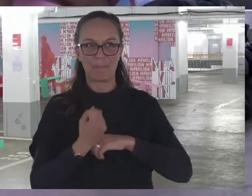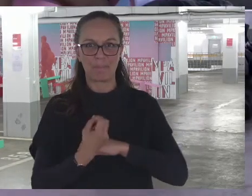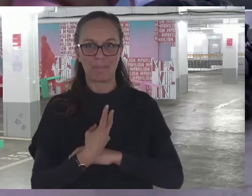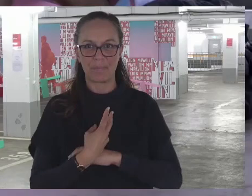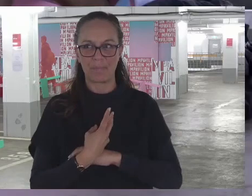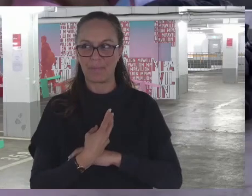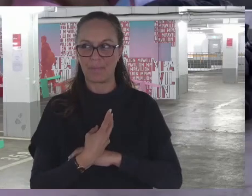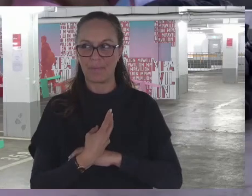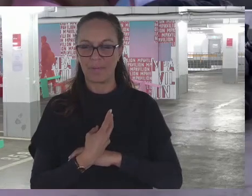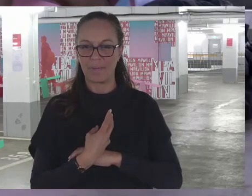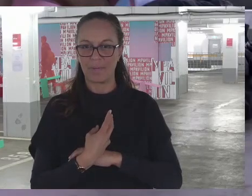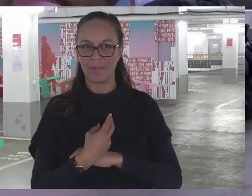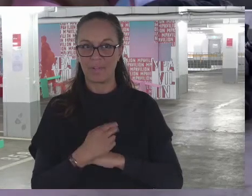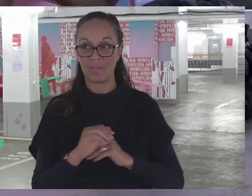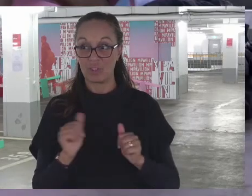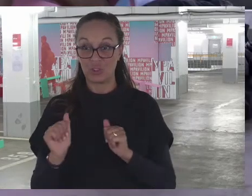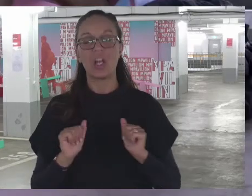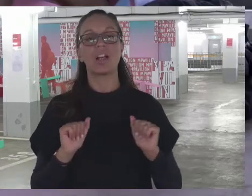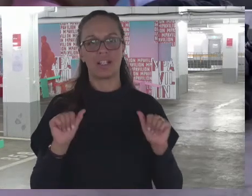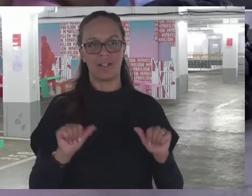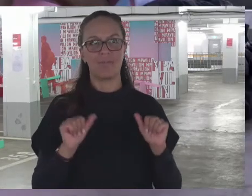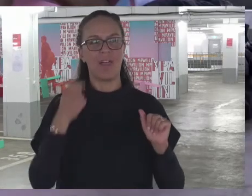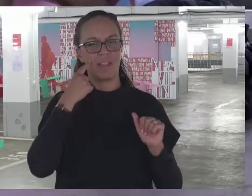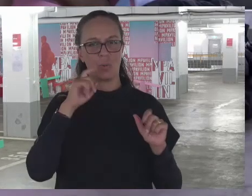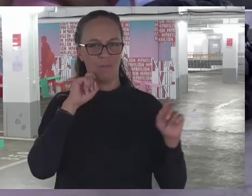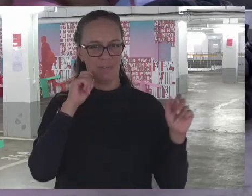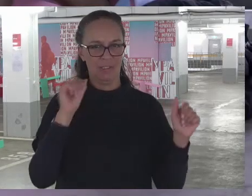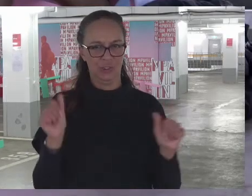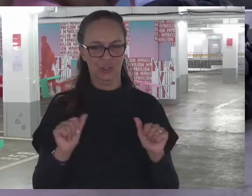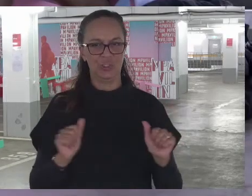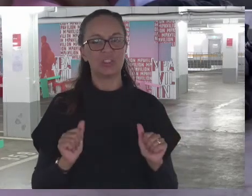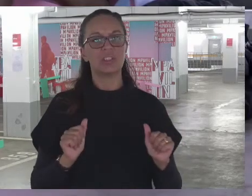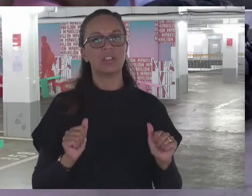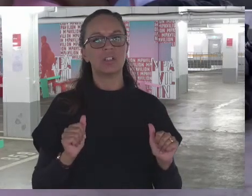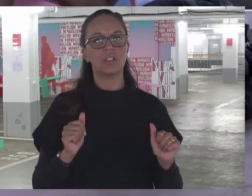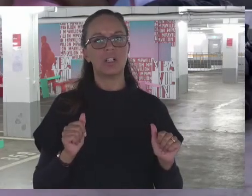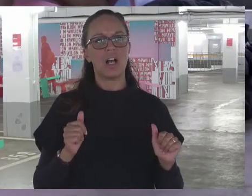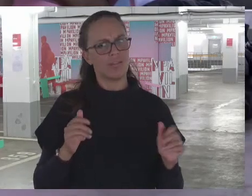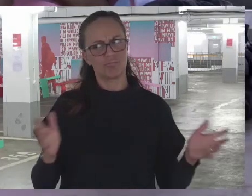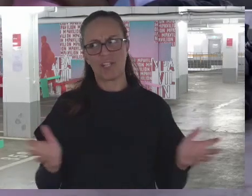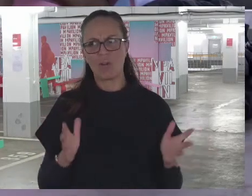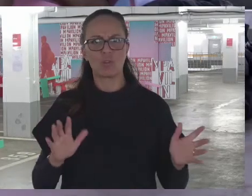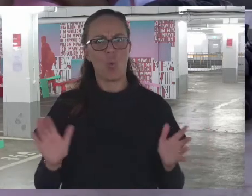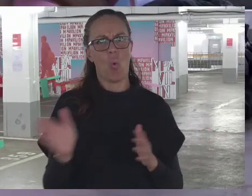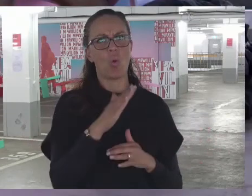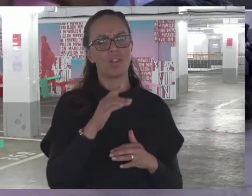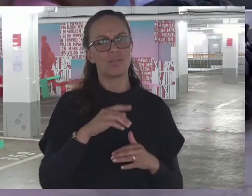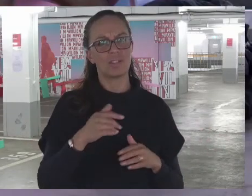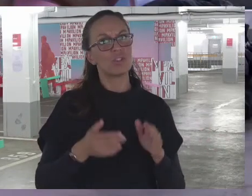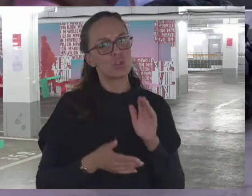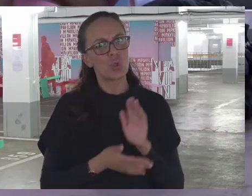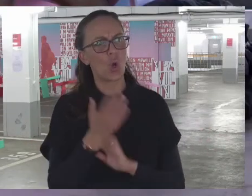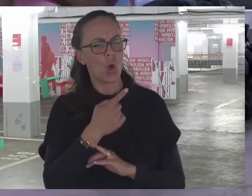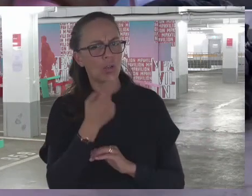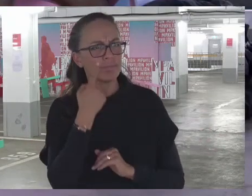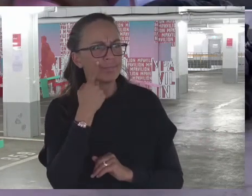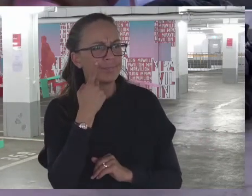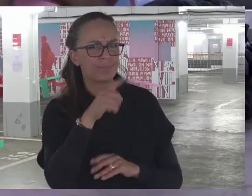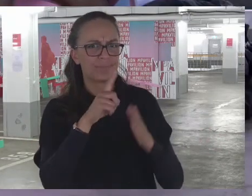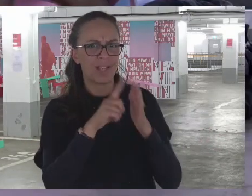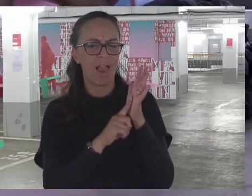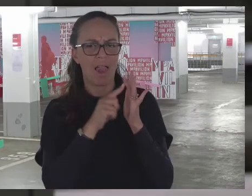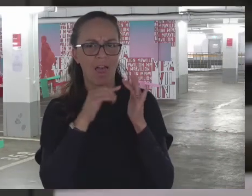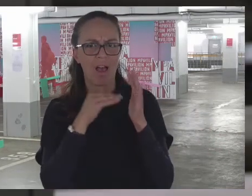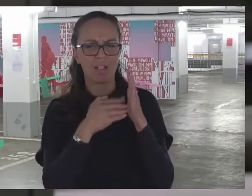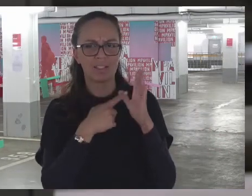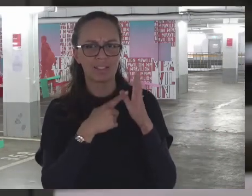I think I'm going to wrap it up here. I urge you all to go and see Eliza's work. I wanted you to know,